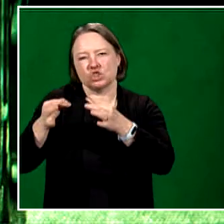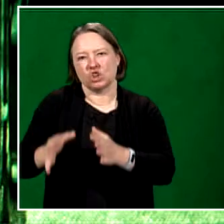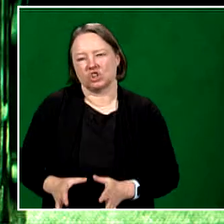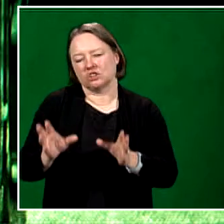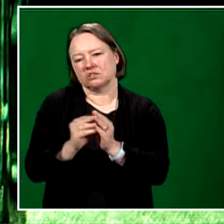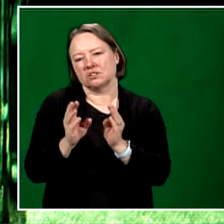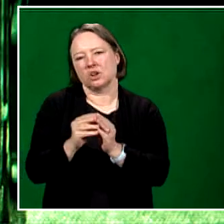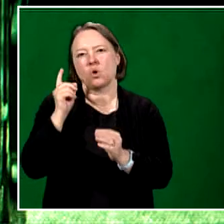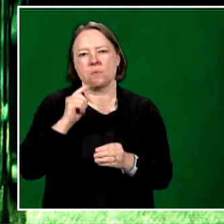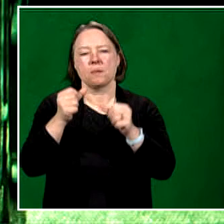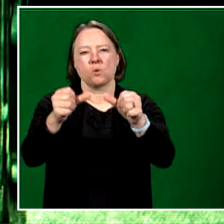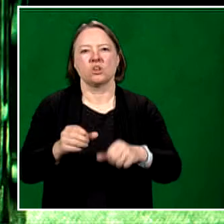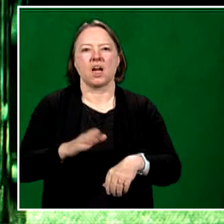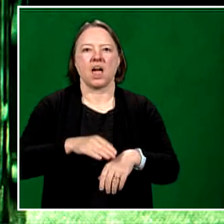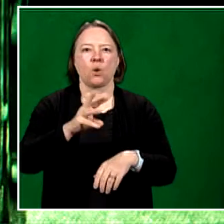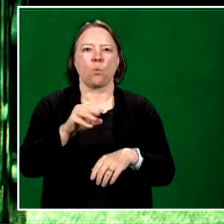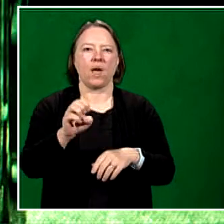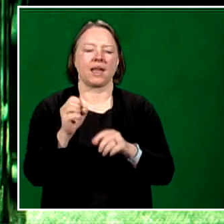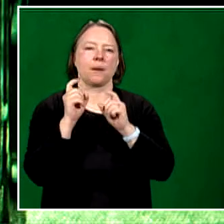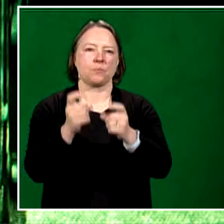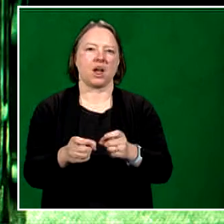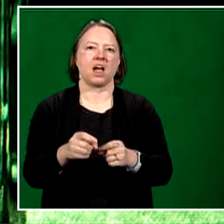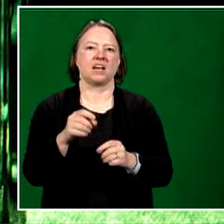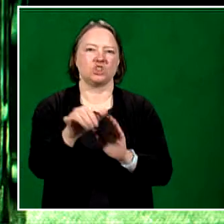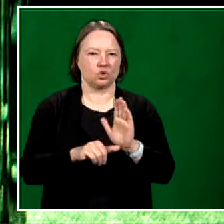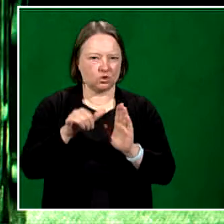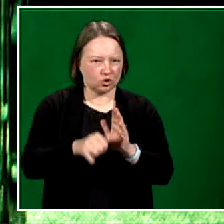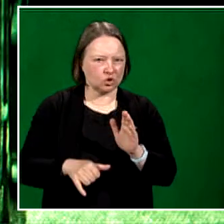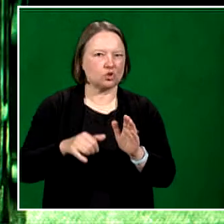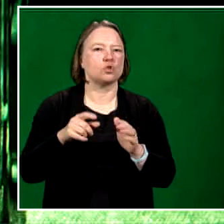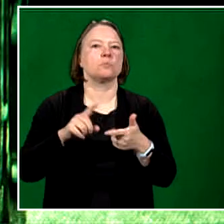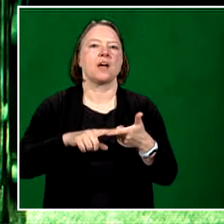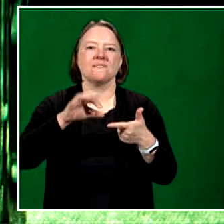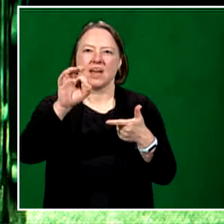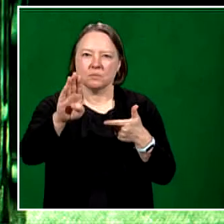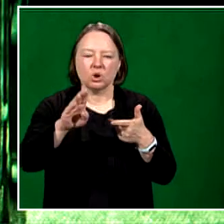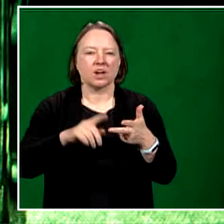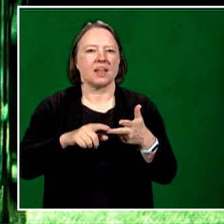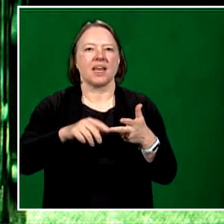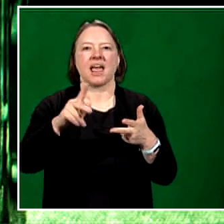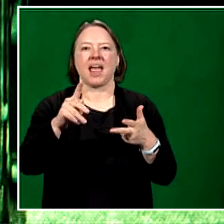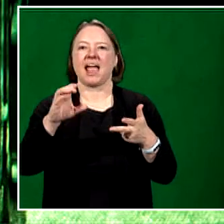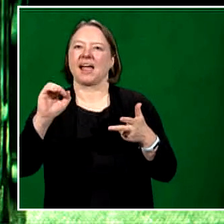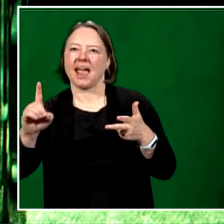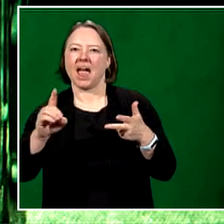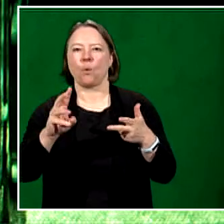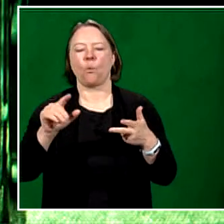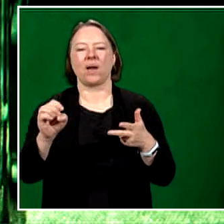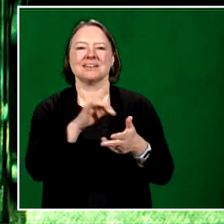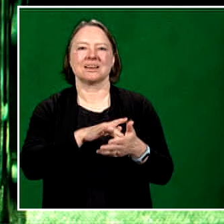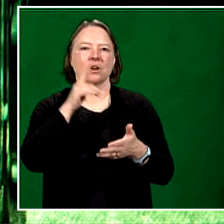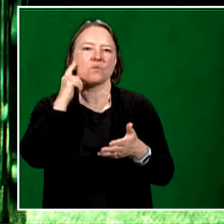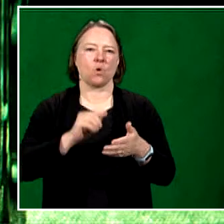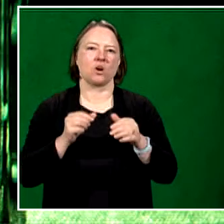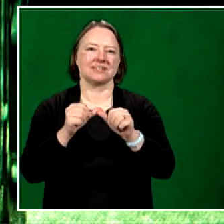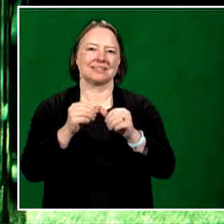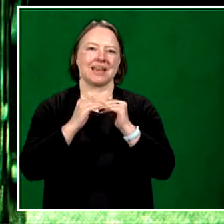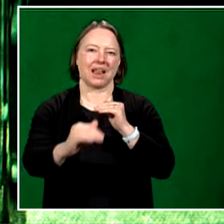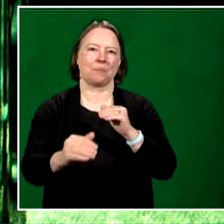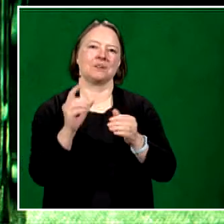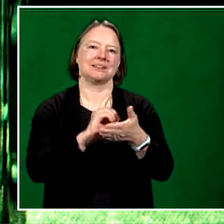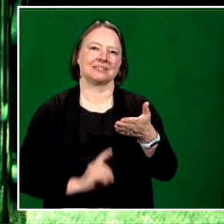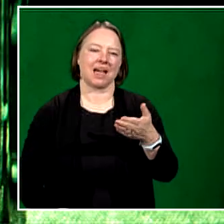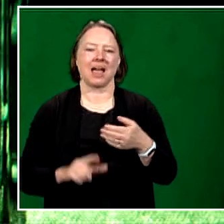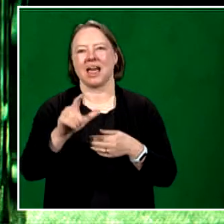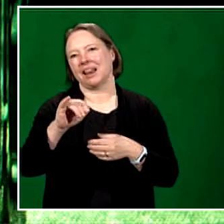posted to the Wege Prize YouTube channel, Facebook page, and the KCAD Wege Center for Sustainable Design LinkedIn